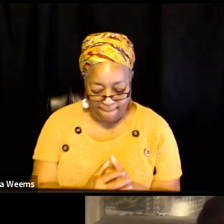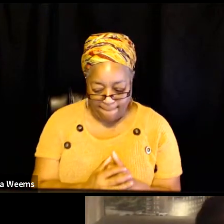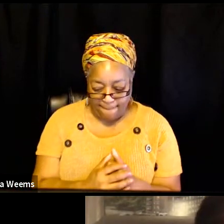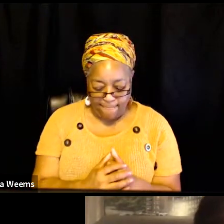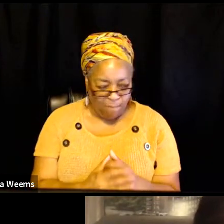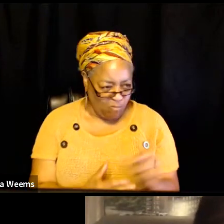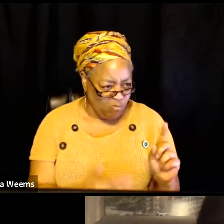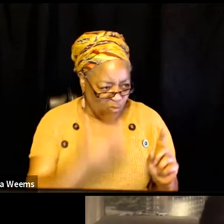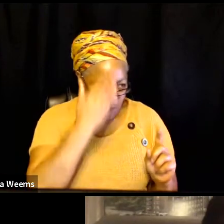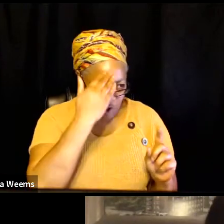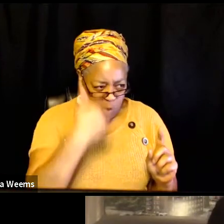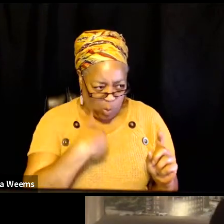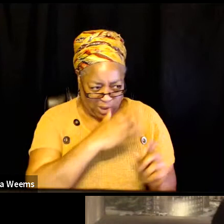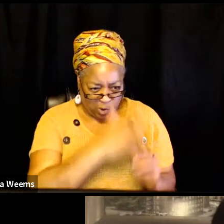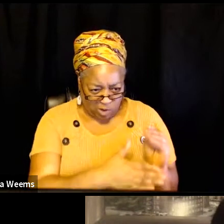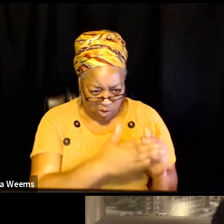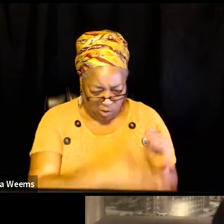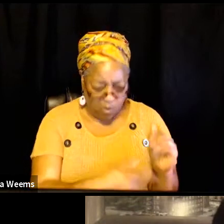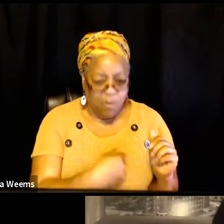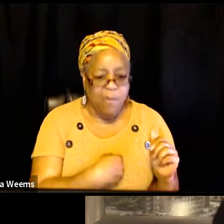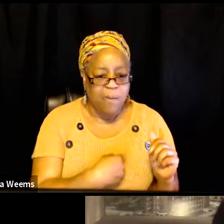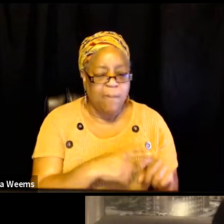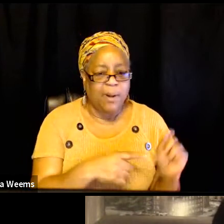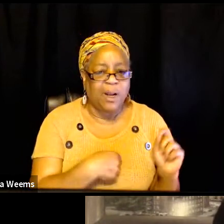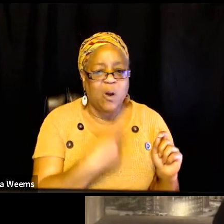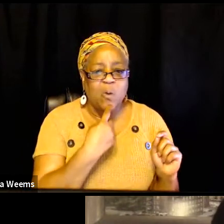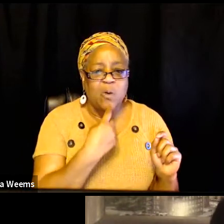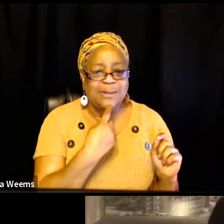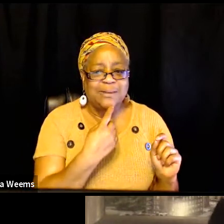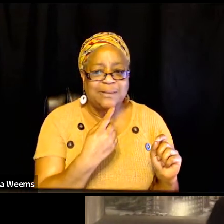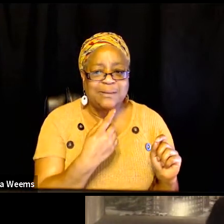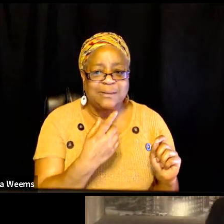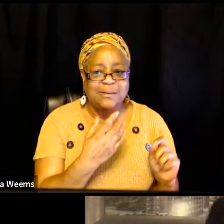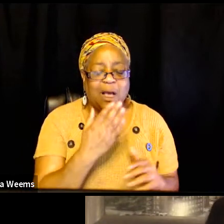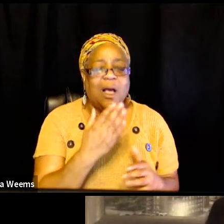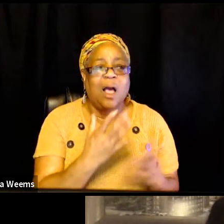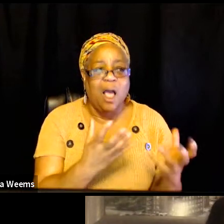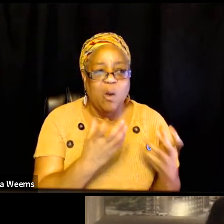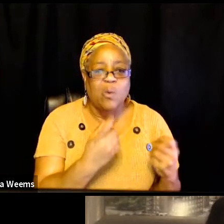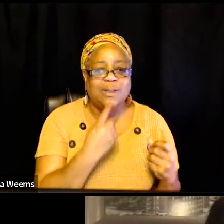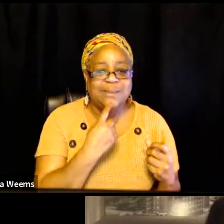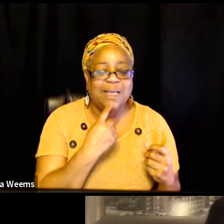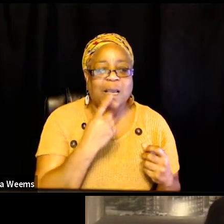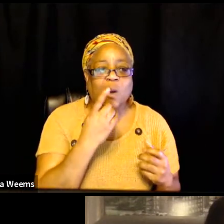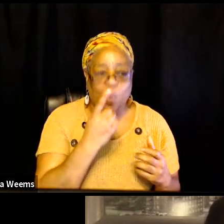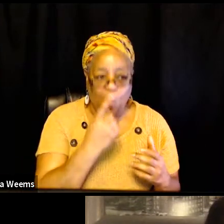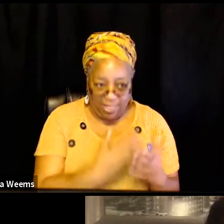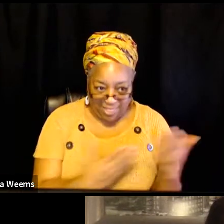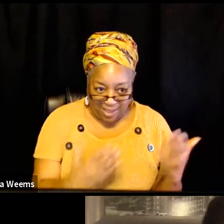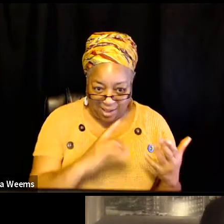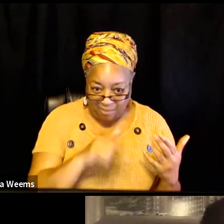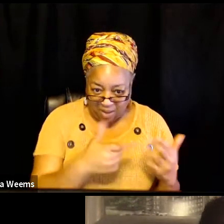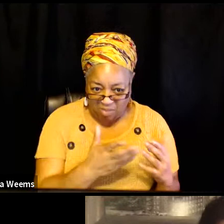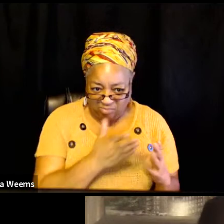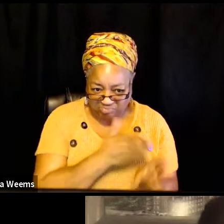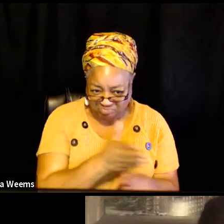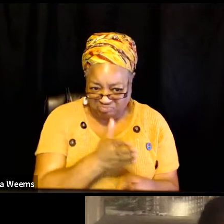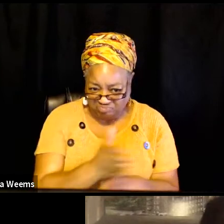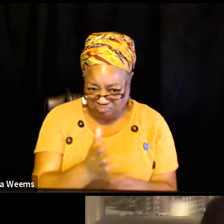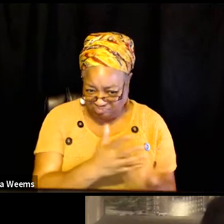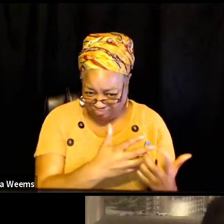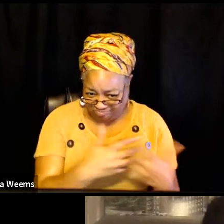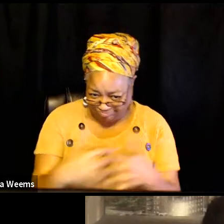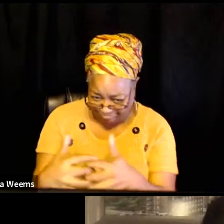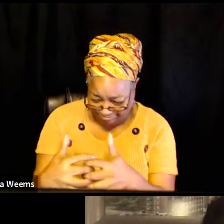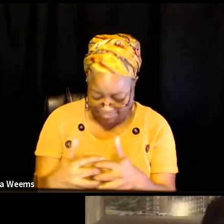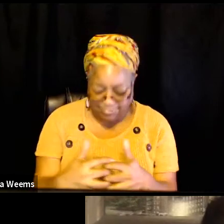but I want to do a little, I want to say one thing about multidisciplinarity you know, my final parting thought on this topic.